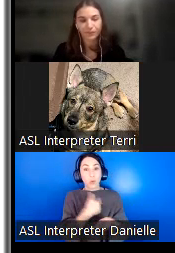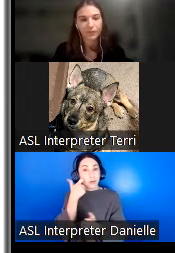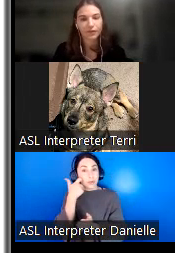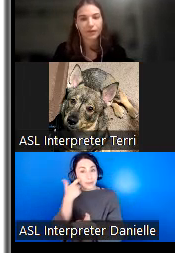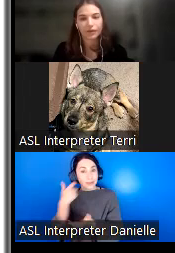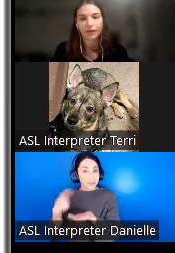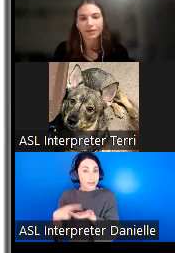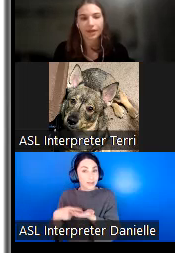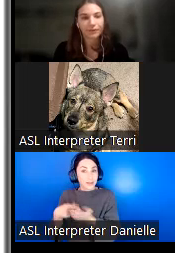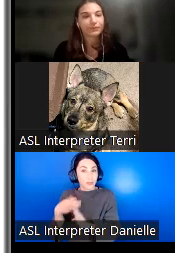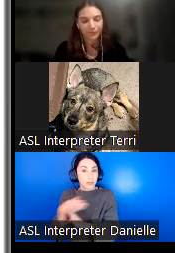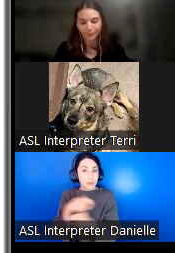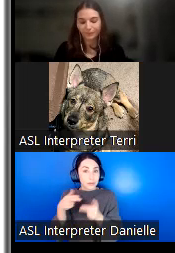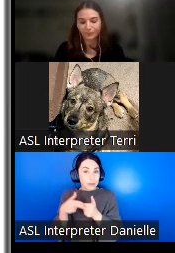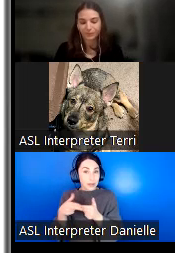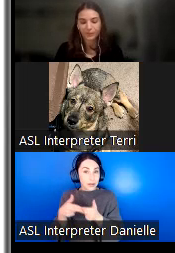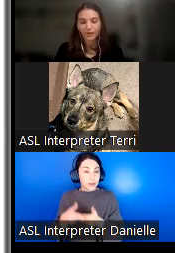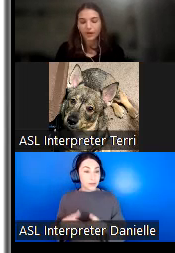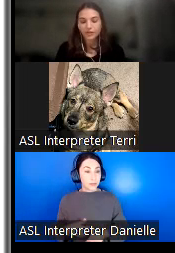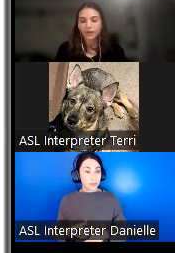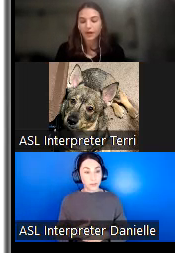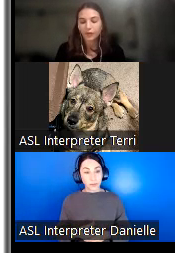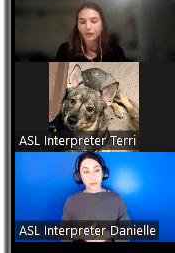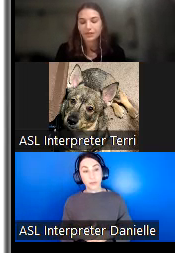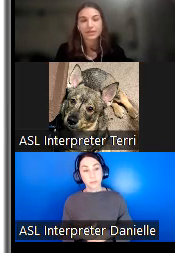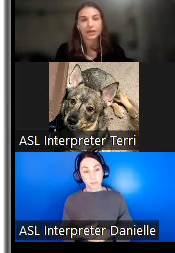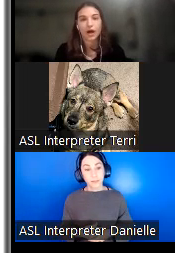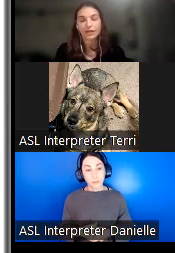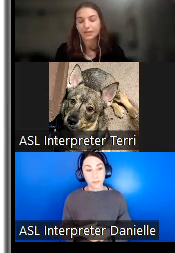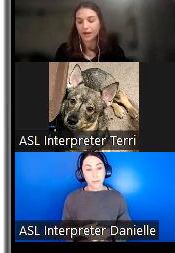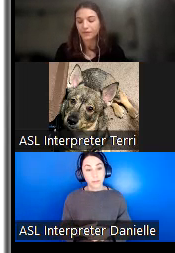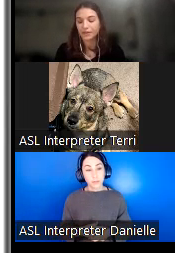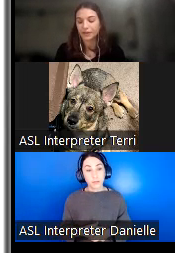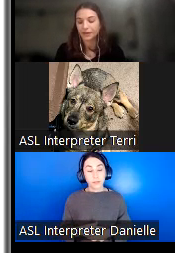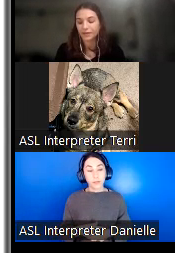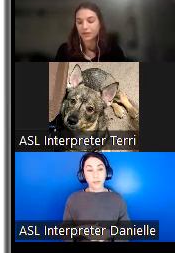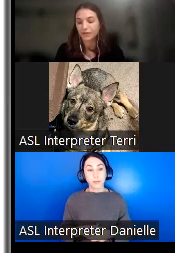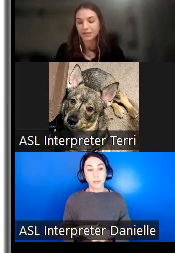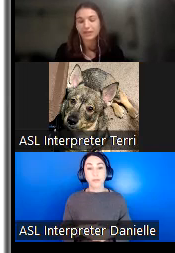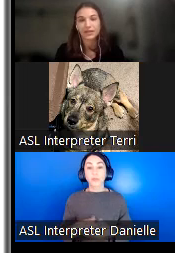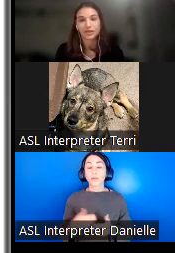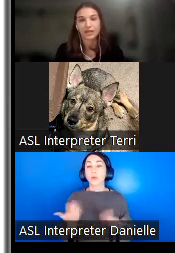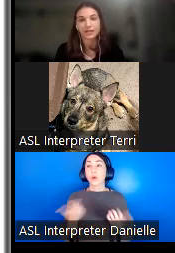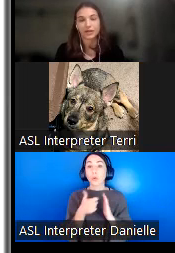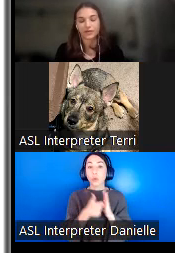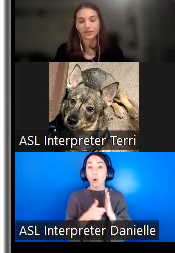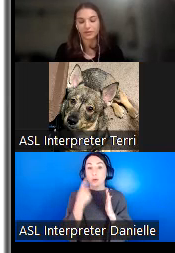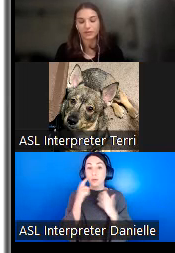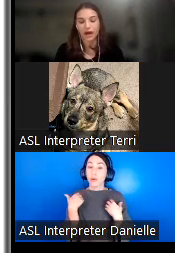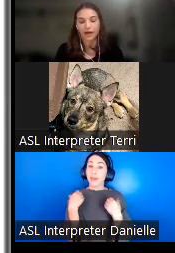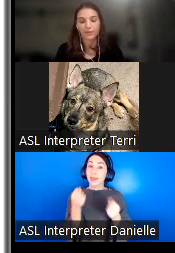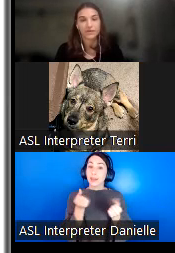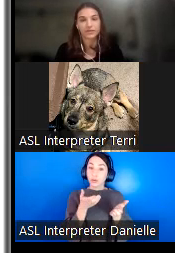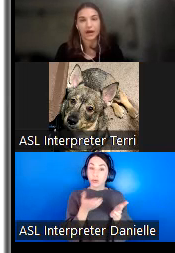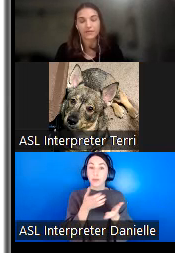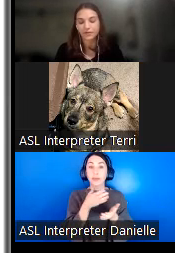slides. Next slide. So not only does the cost of healing services and justice